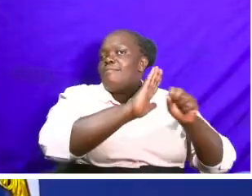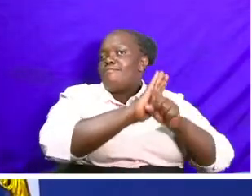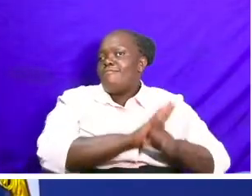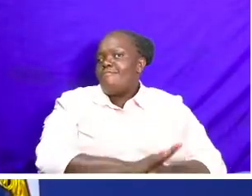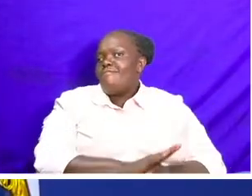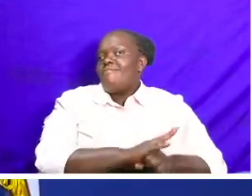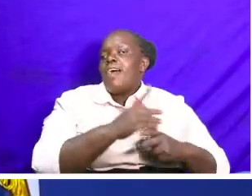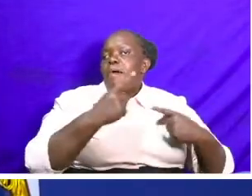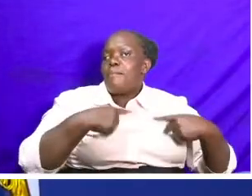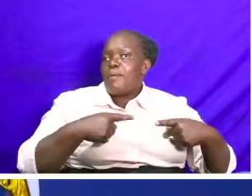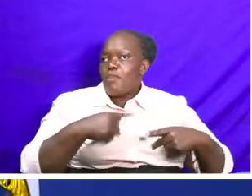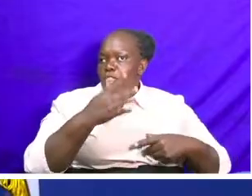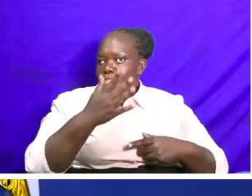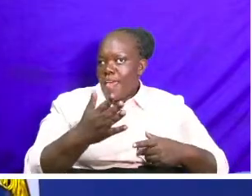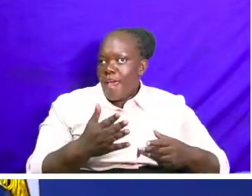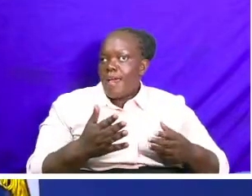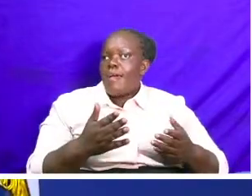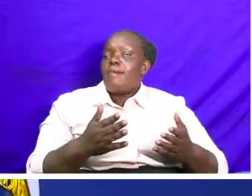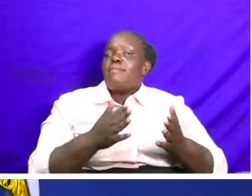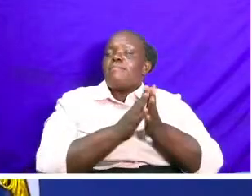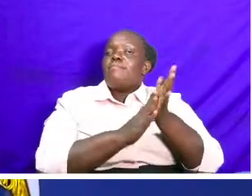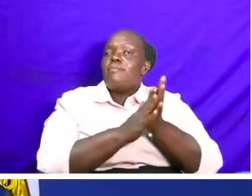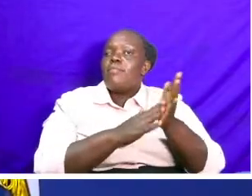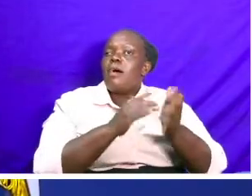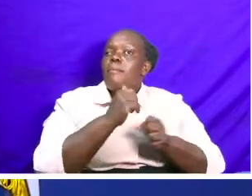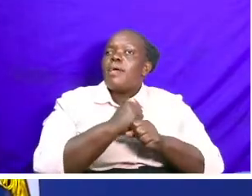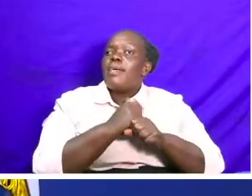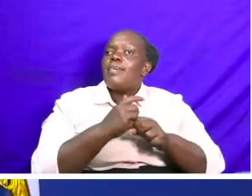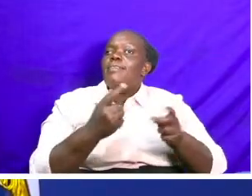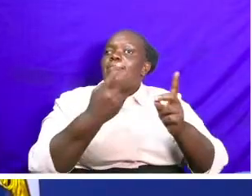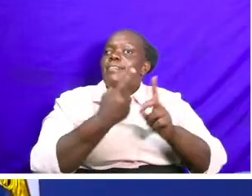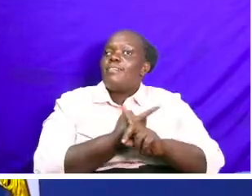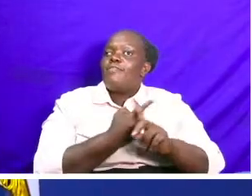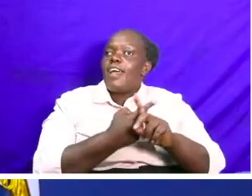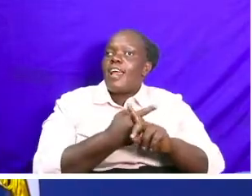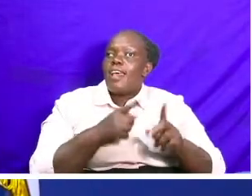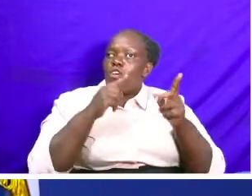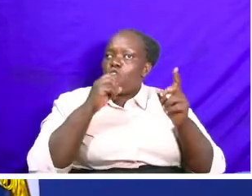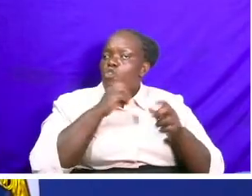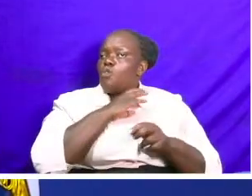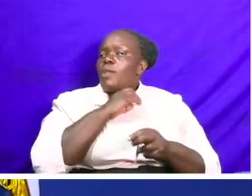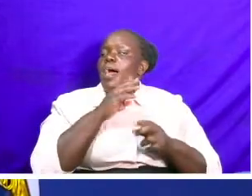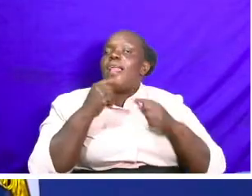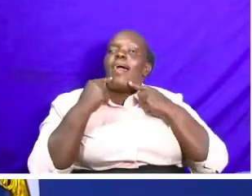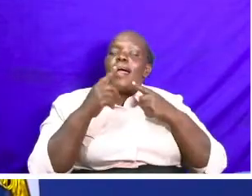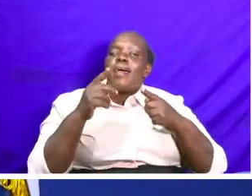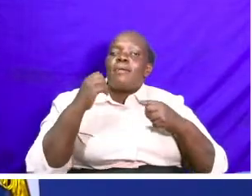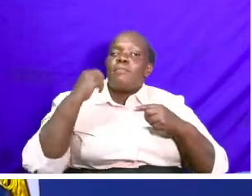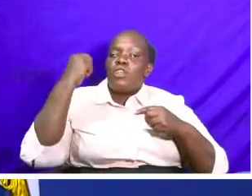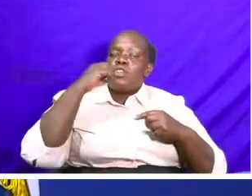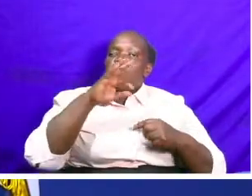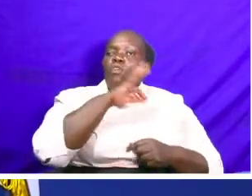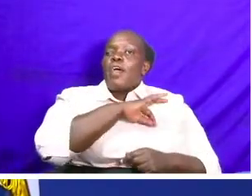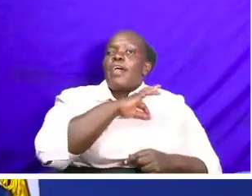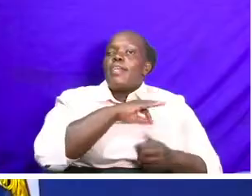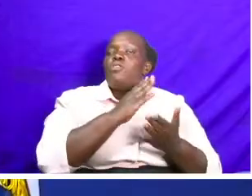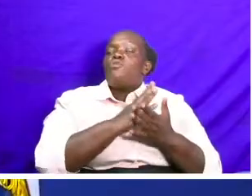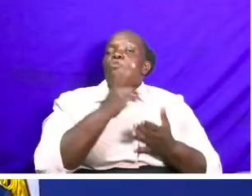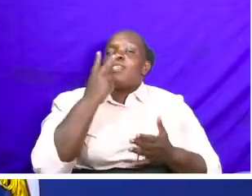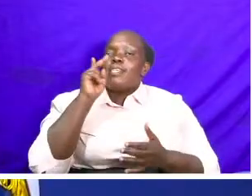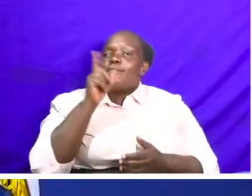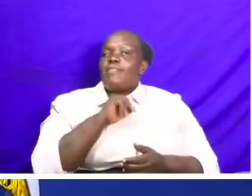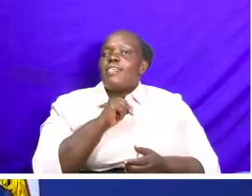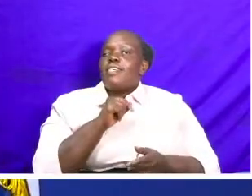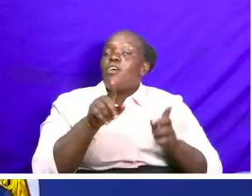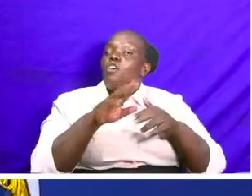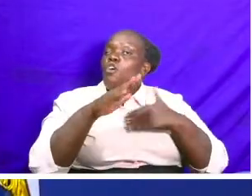demonstrations to inflame passions by making very wild allegations and declarations for political gains, and we've seen that already.